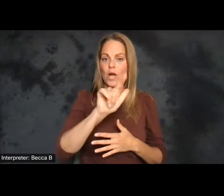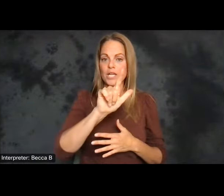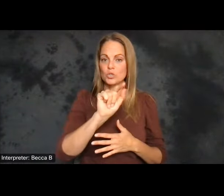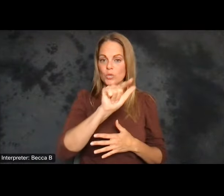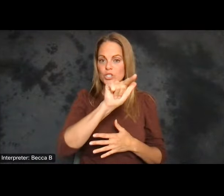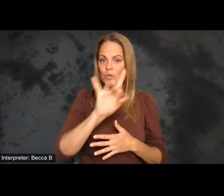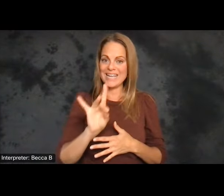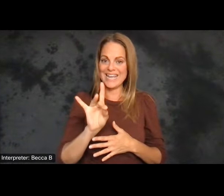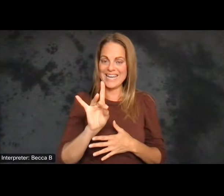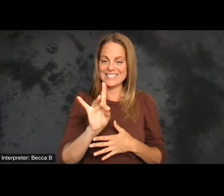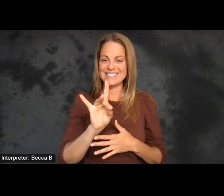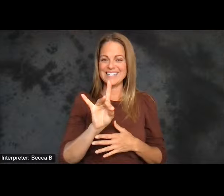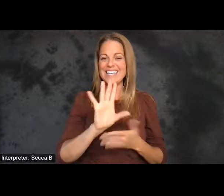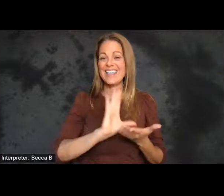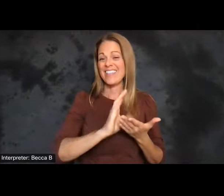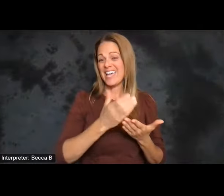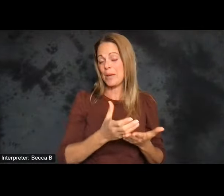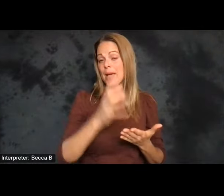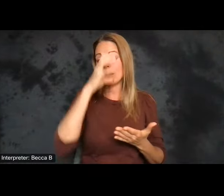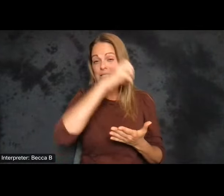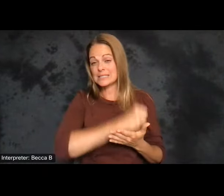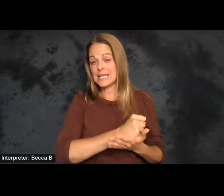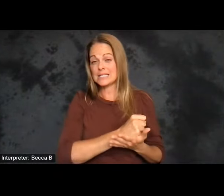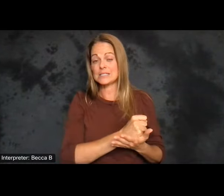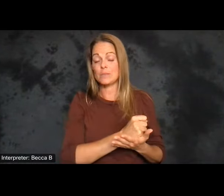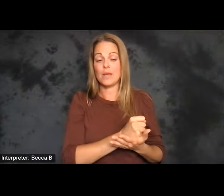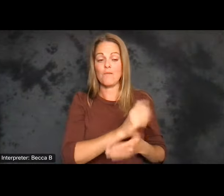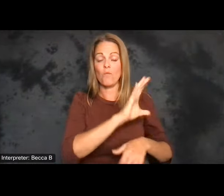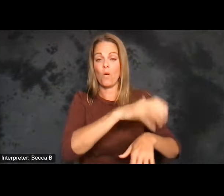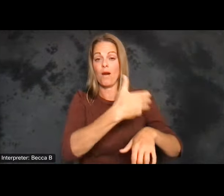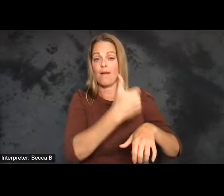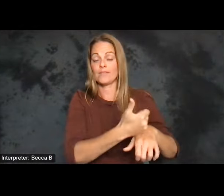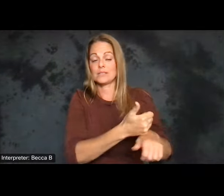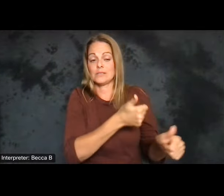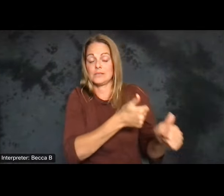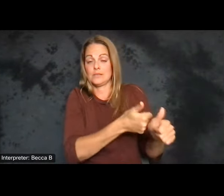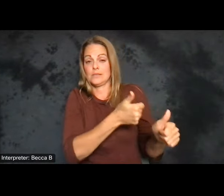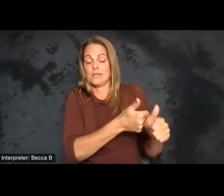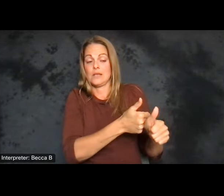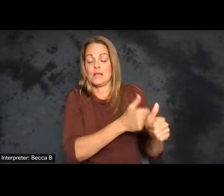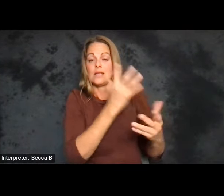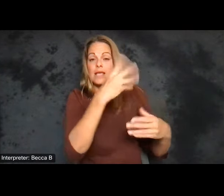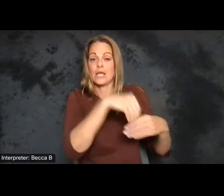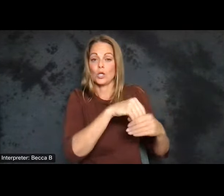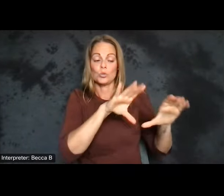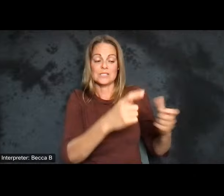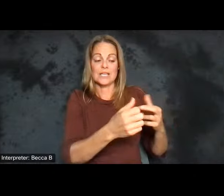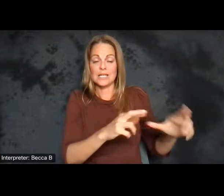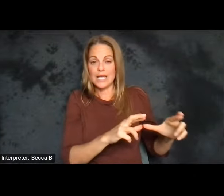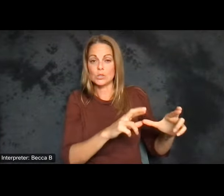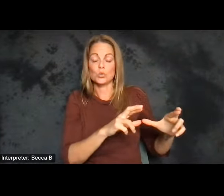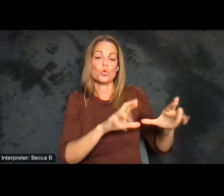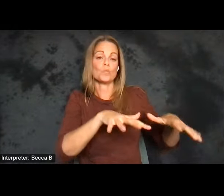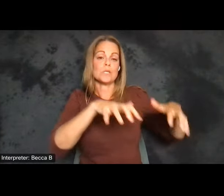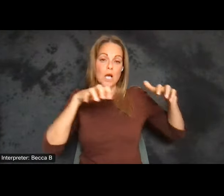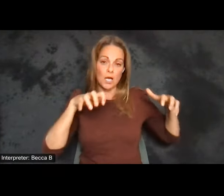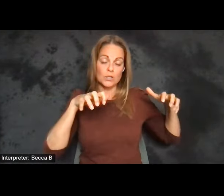That amount is estimated for a standalone facility that includes classrooms, auditoriums, offices,